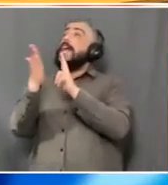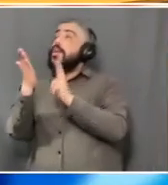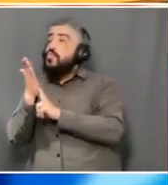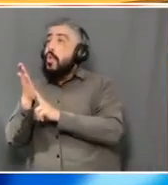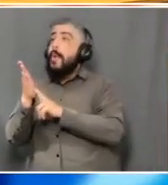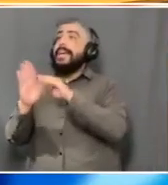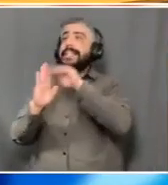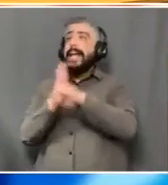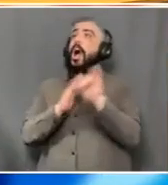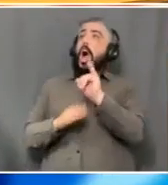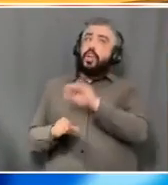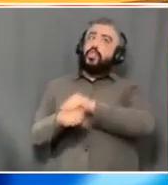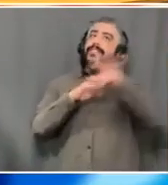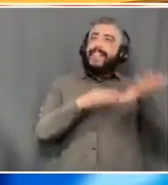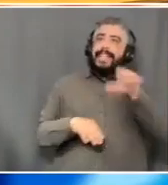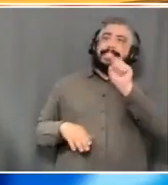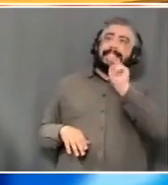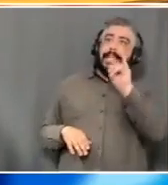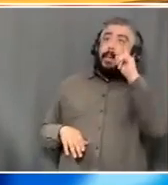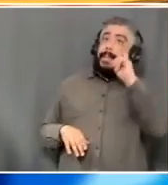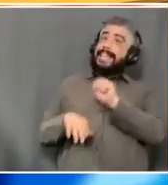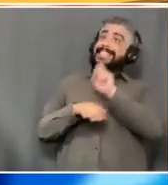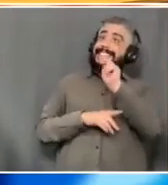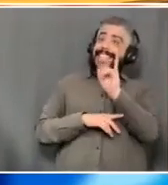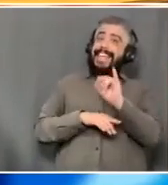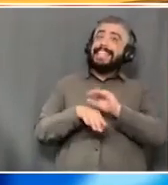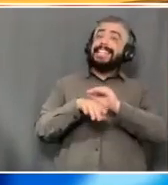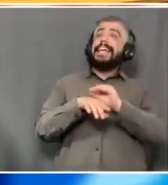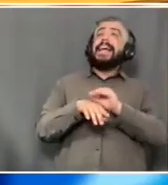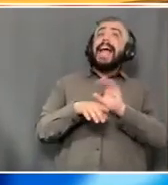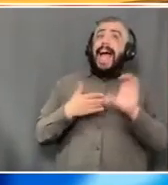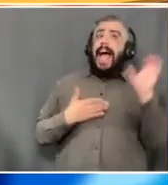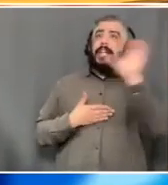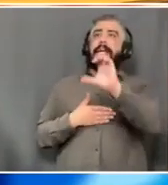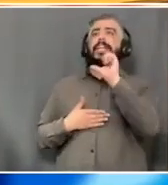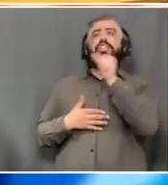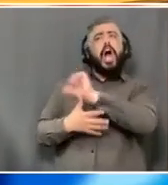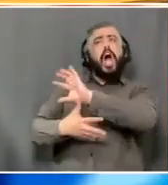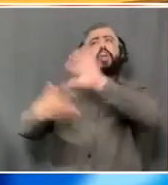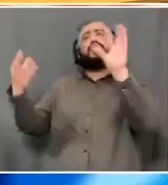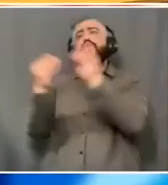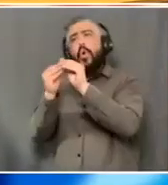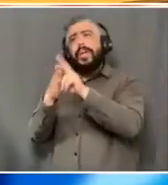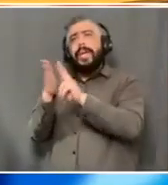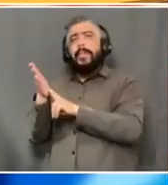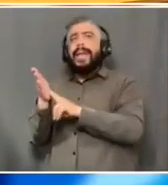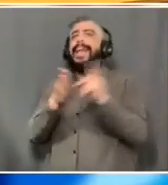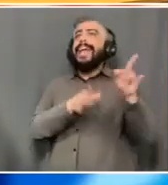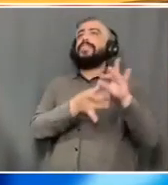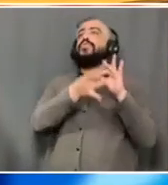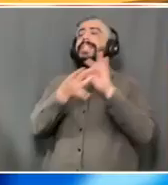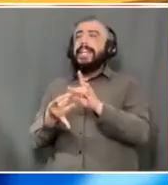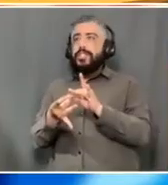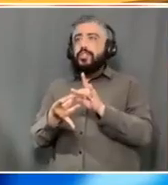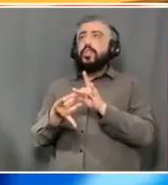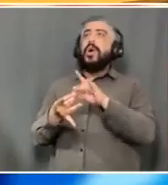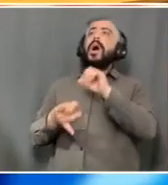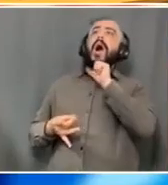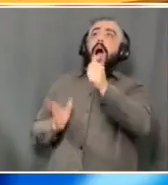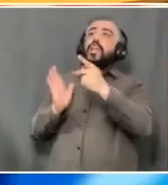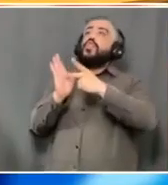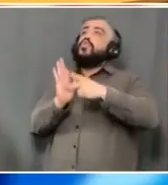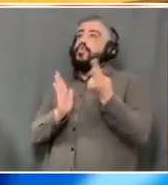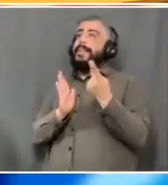SENI, because SENI is allocated, while not based on total enrollment, it's instead based on the unduplicated count, but